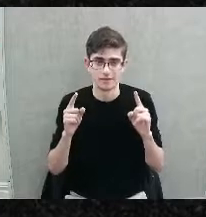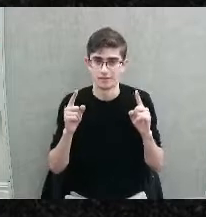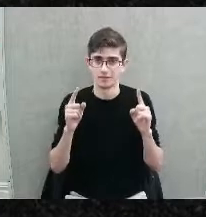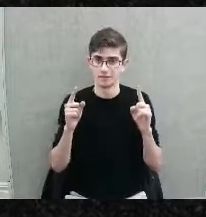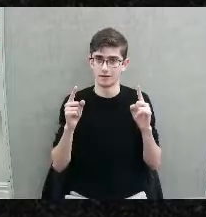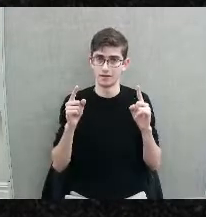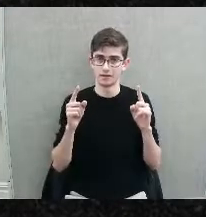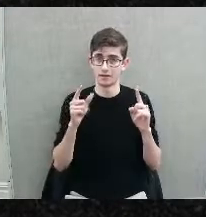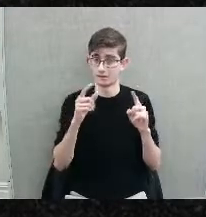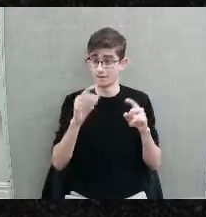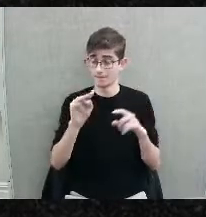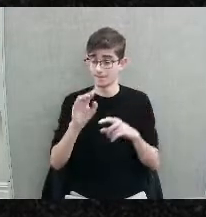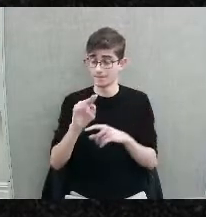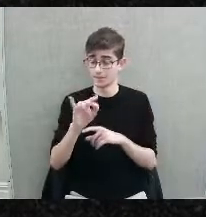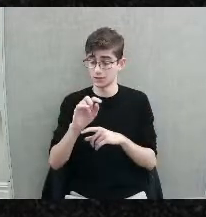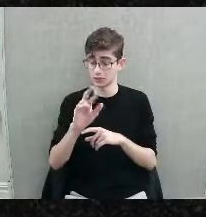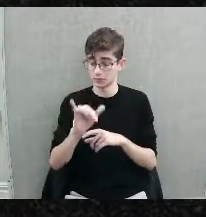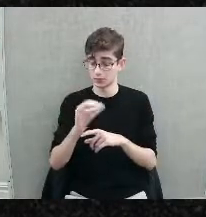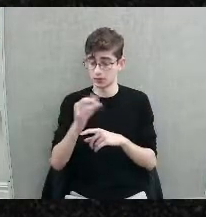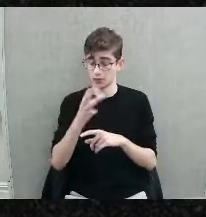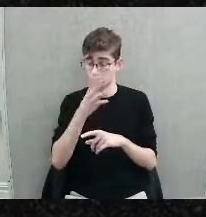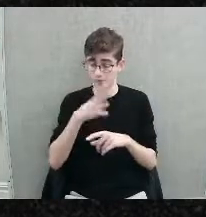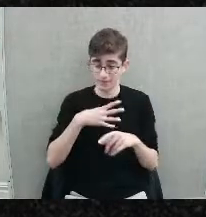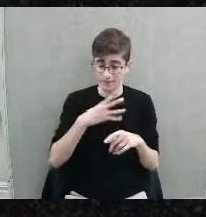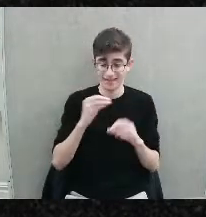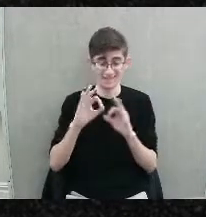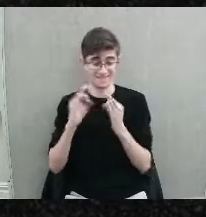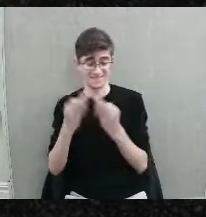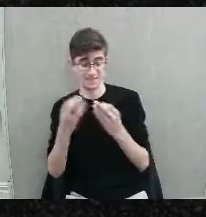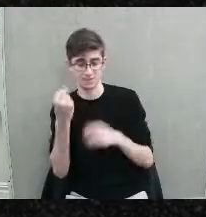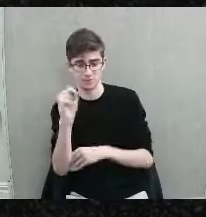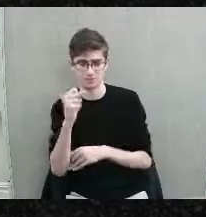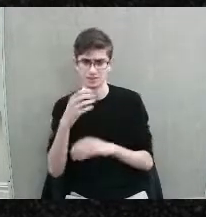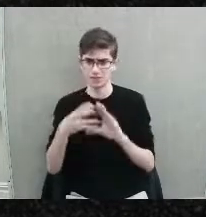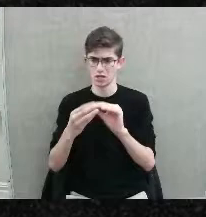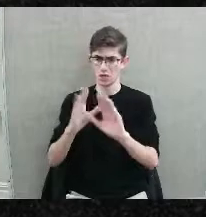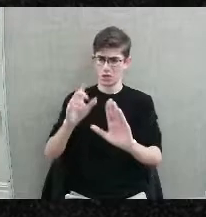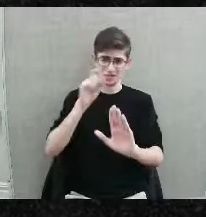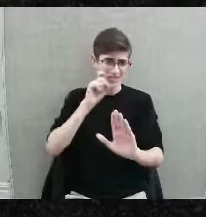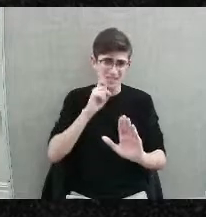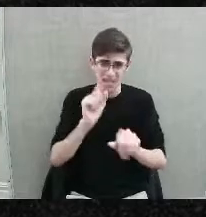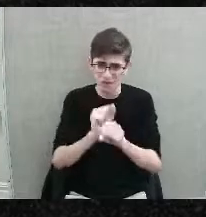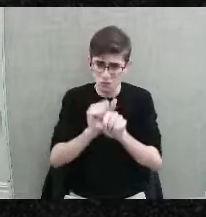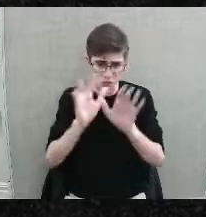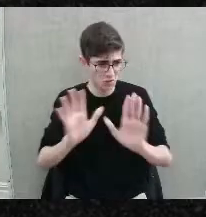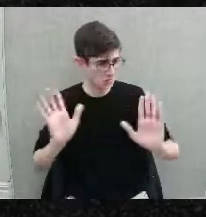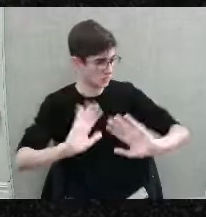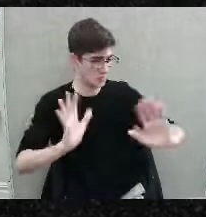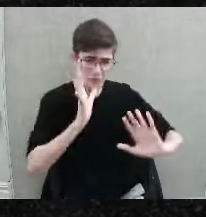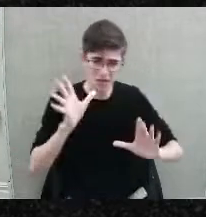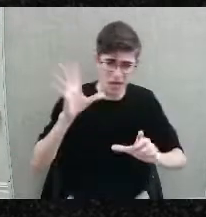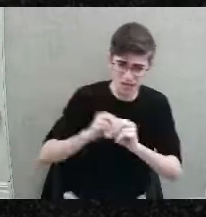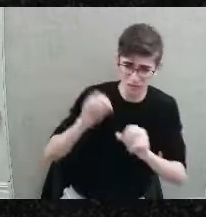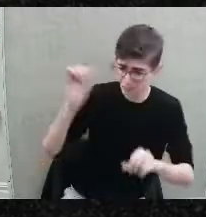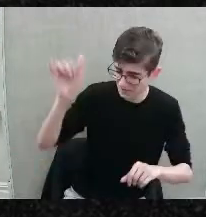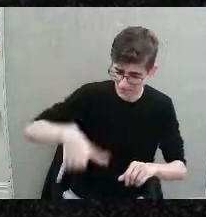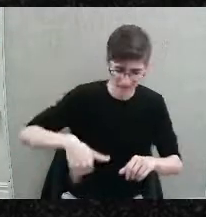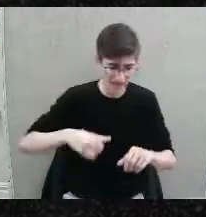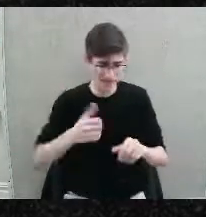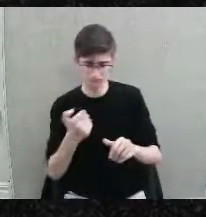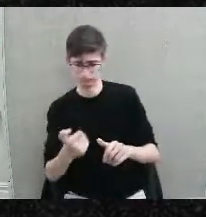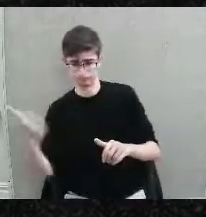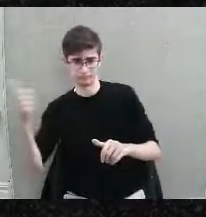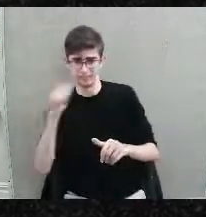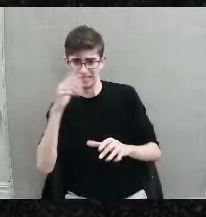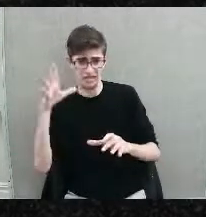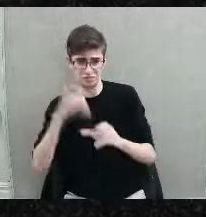of Women say, no, we don't recognize sex workers as having labor rights. So they eliminate